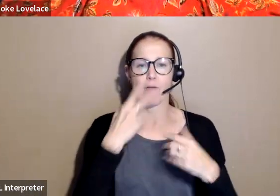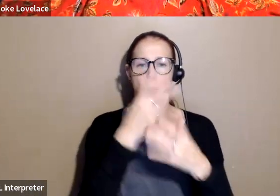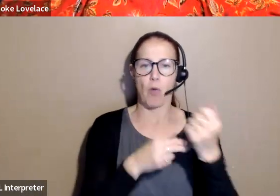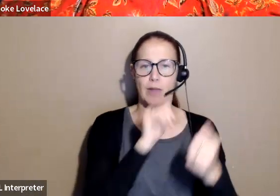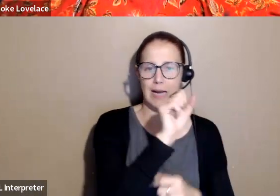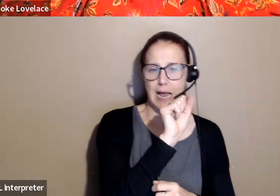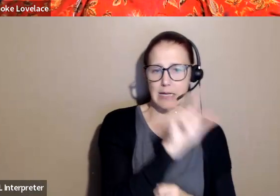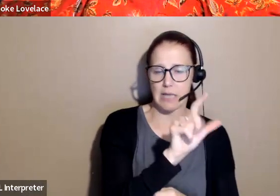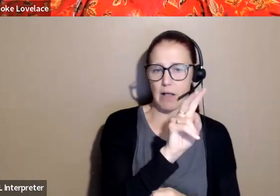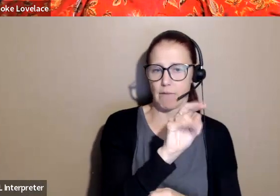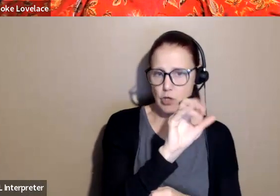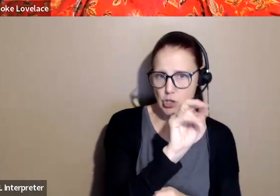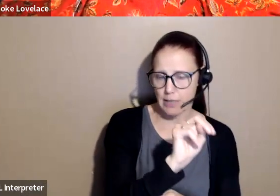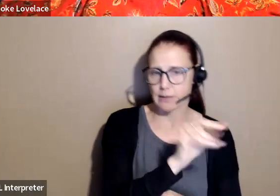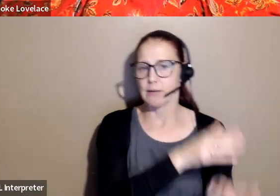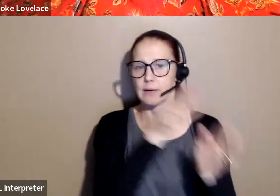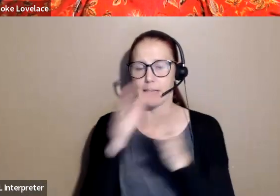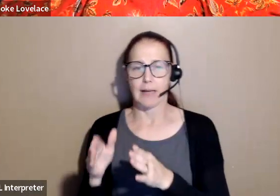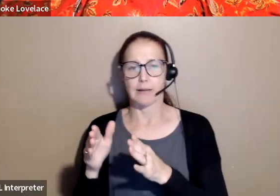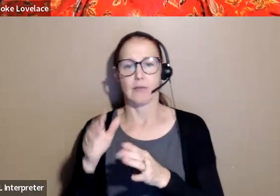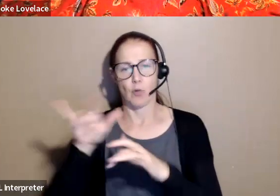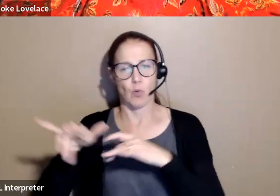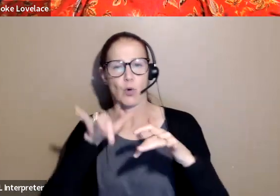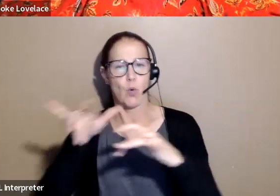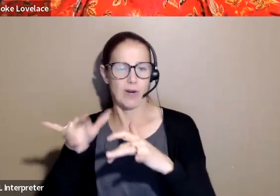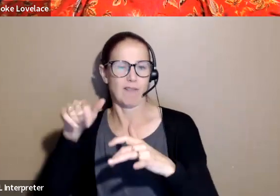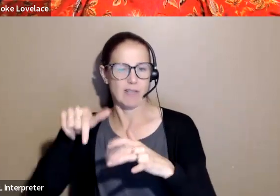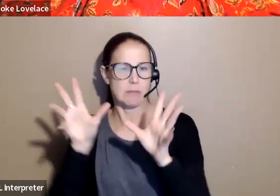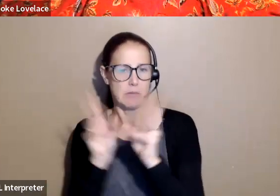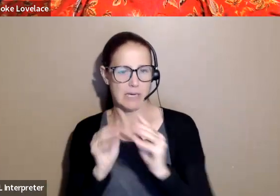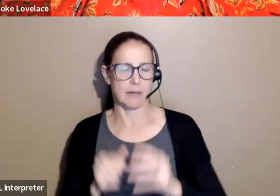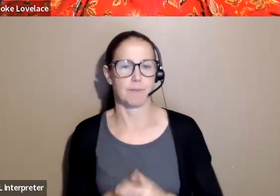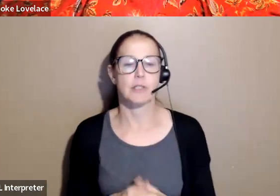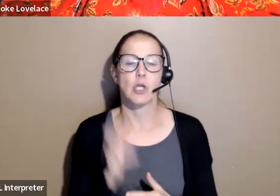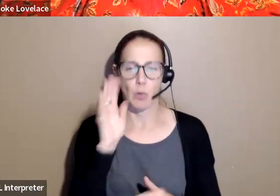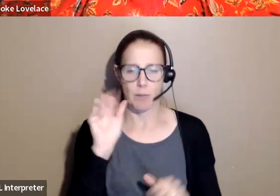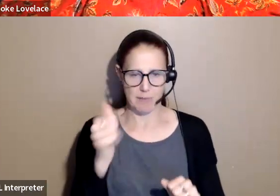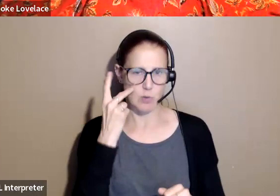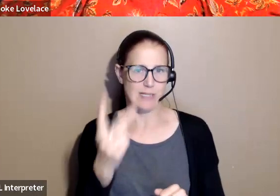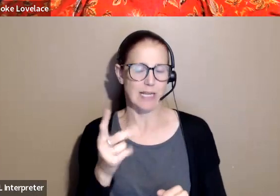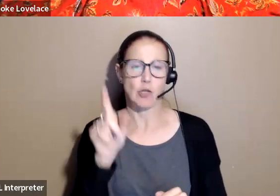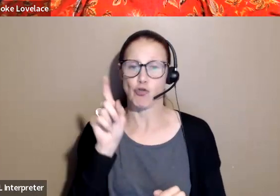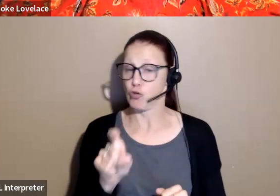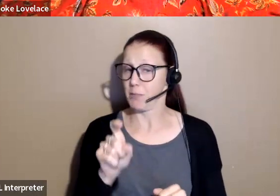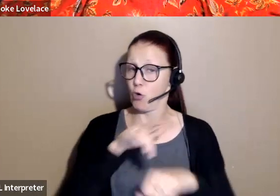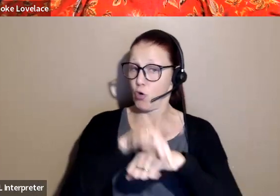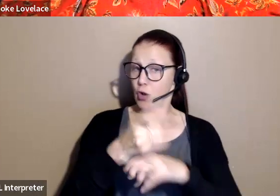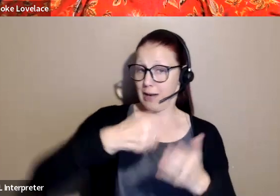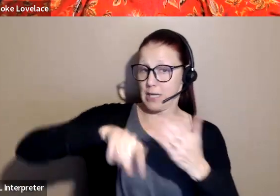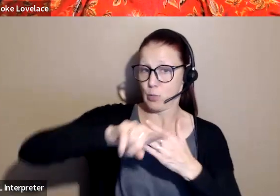version and the recording, so you'll be able to see it. It should be up early next